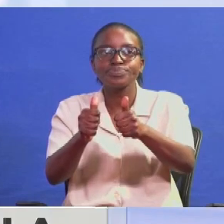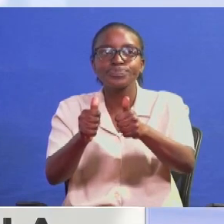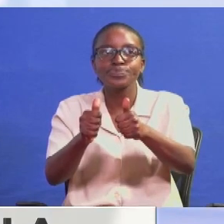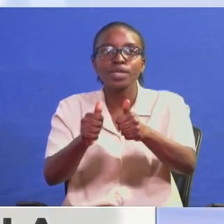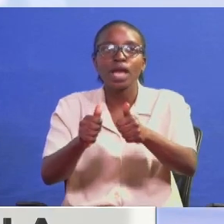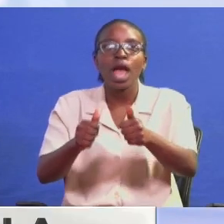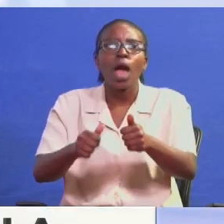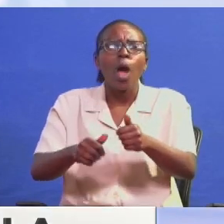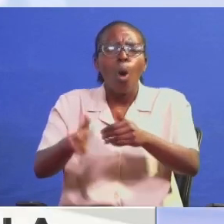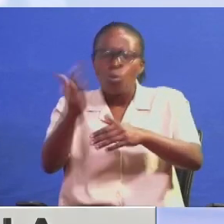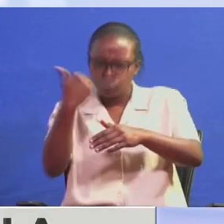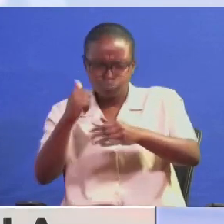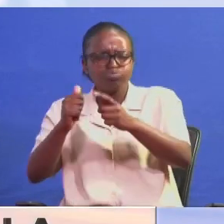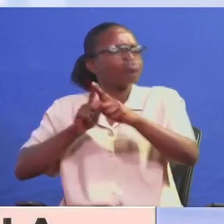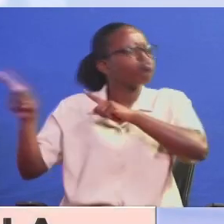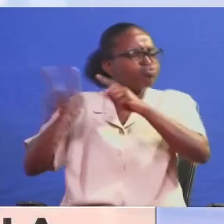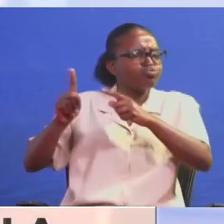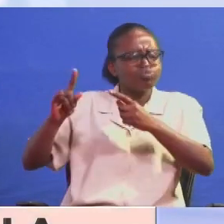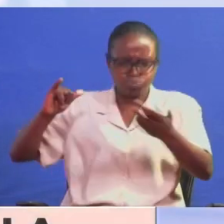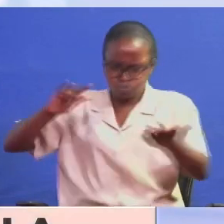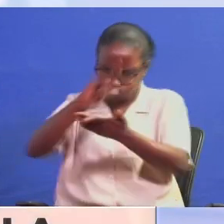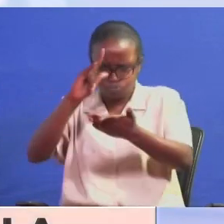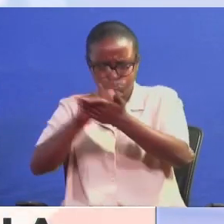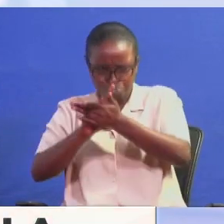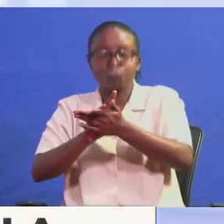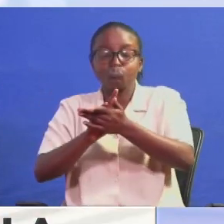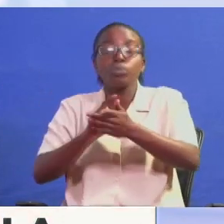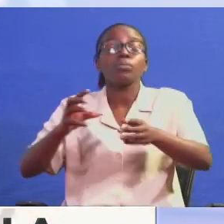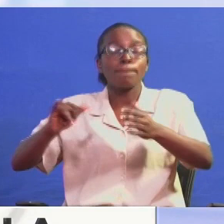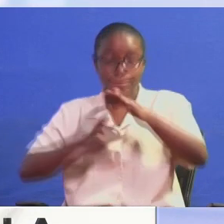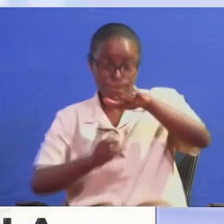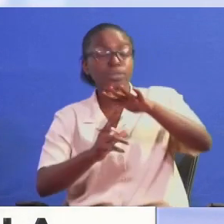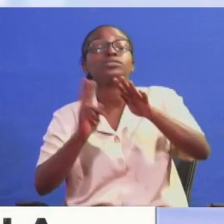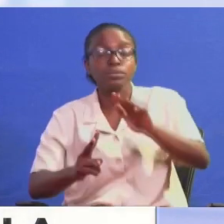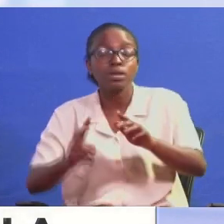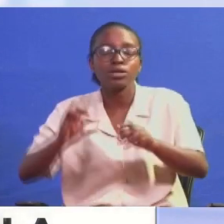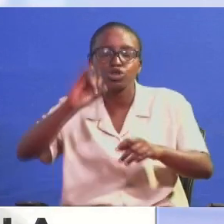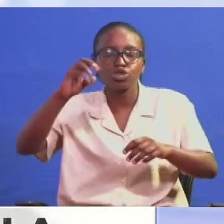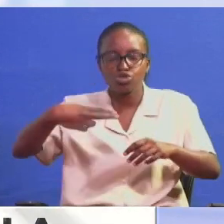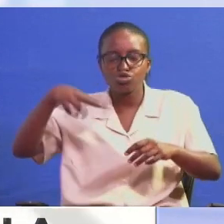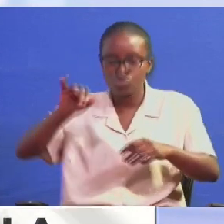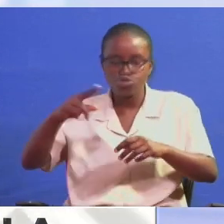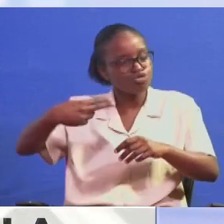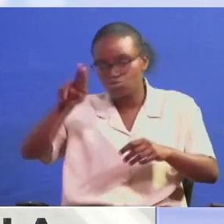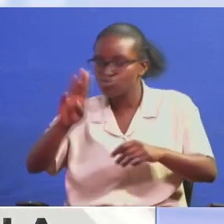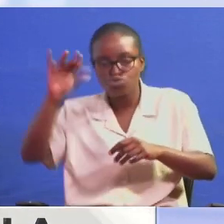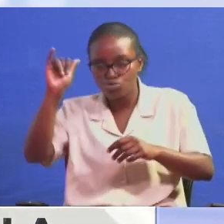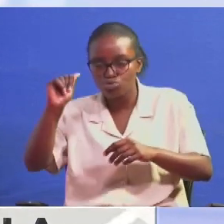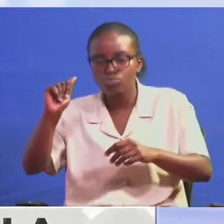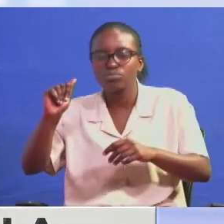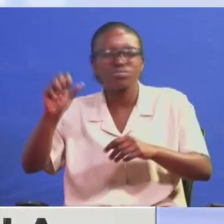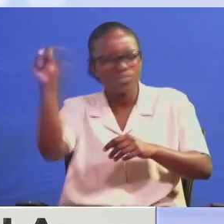former Foreign Affairs Minister for Somalia, that is Fawzia Yusuf, Adam, paid a courtesy call on Honorable Raila Odinga